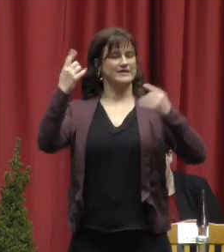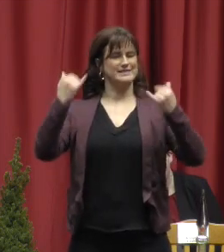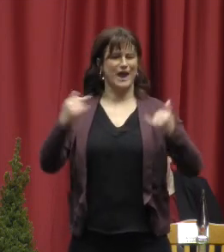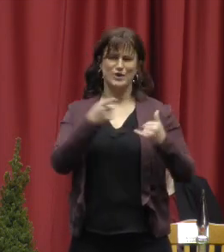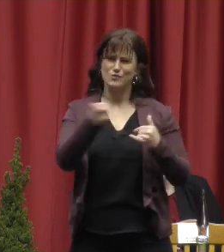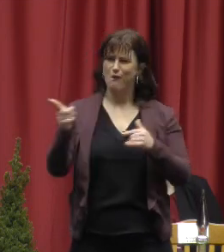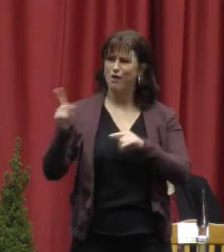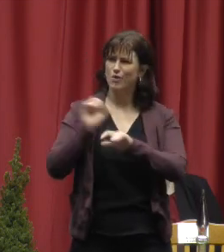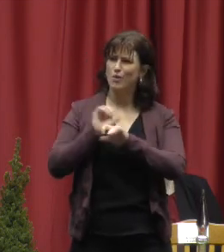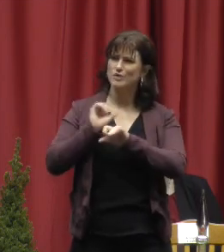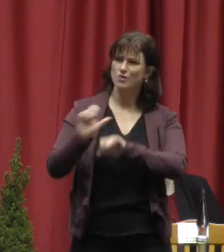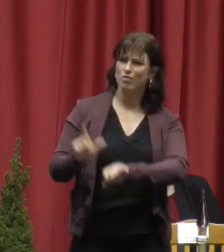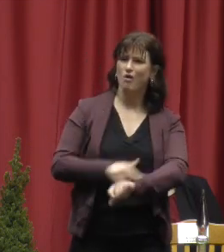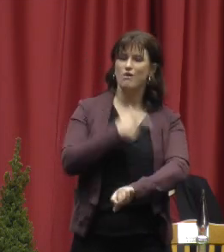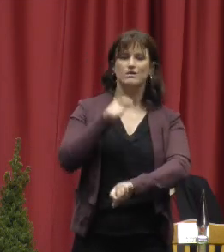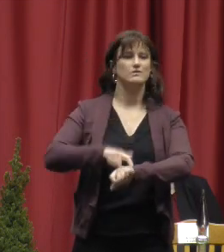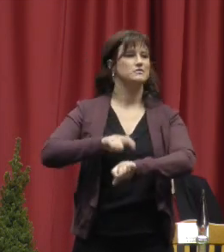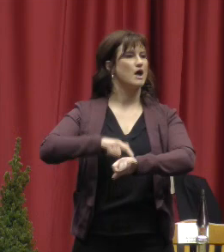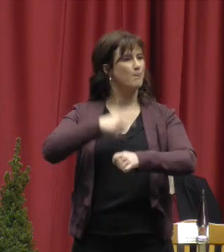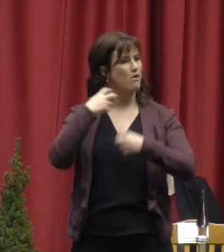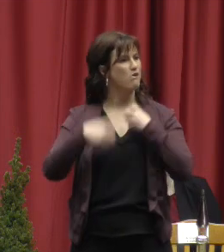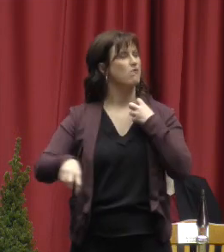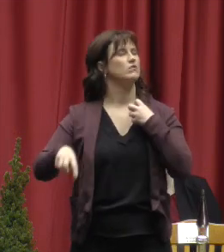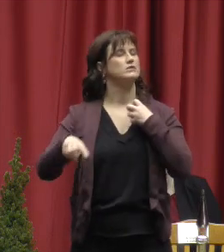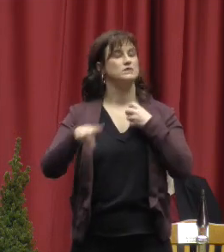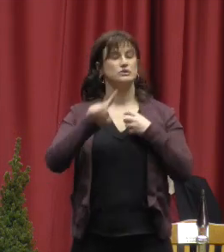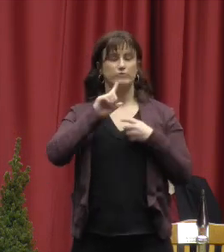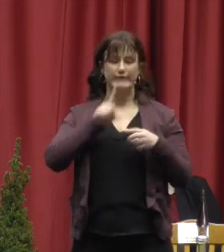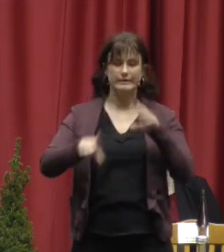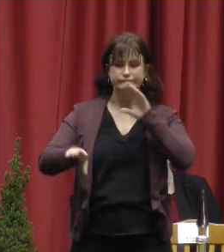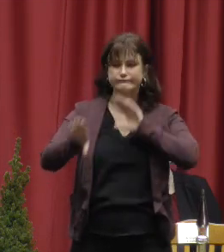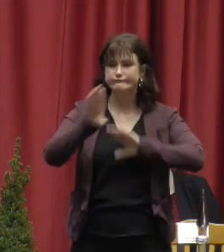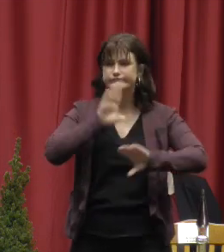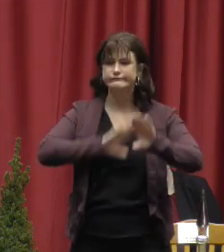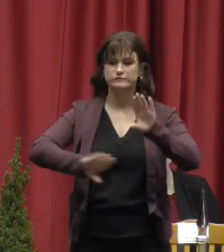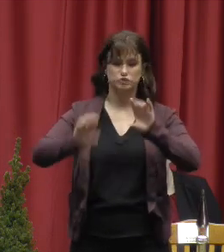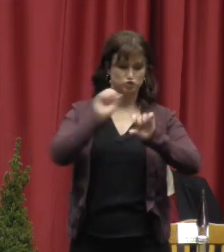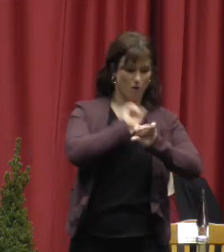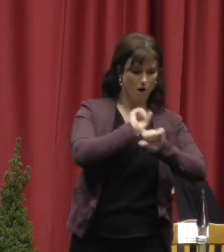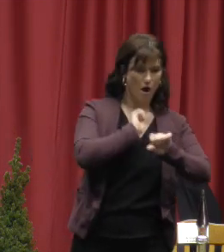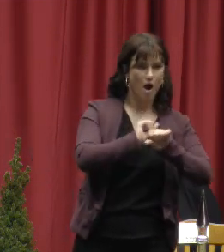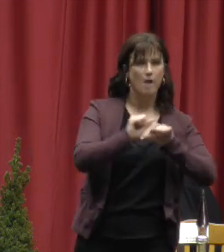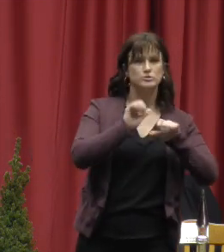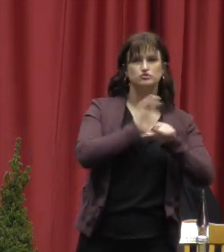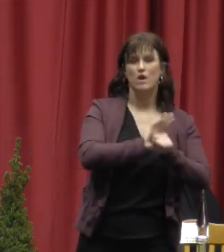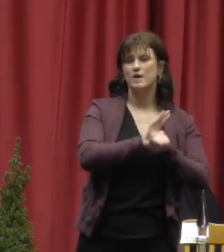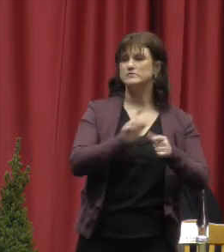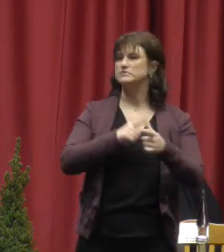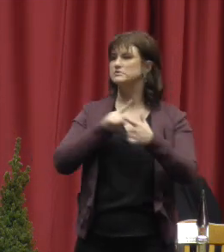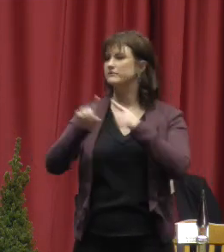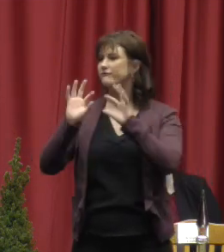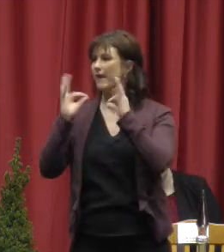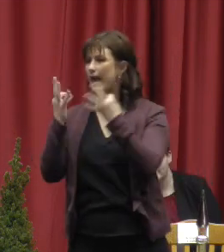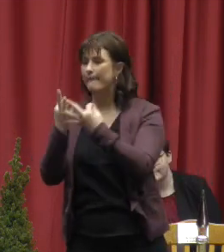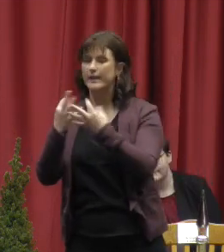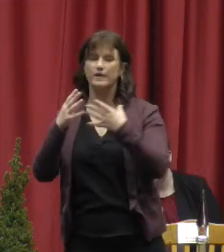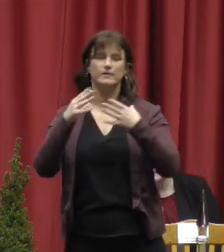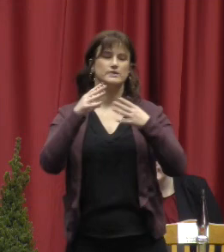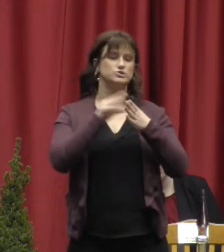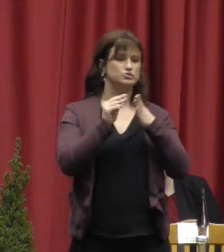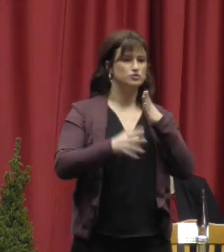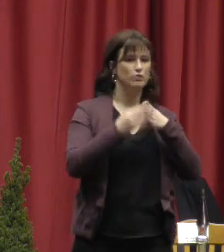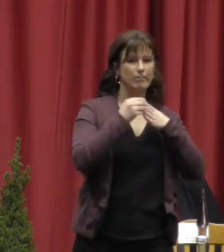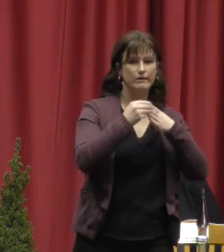this goal. You've dealt with the pressing demands of your job, your families, your student leadership, your social